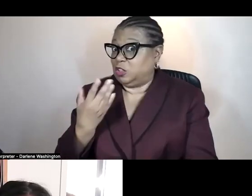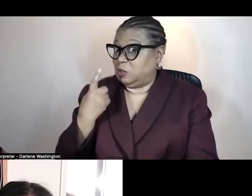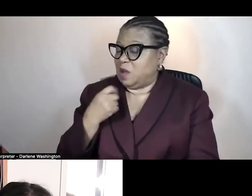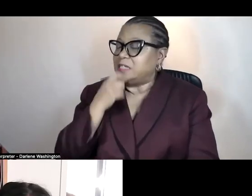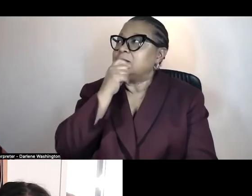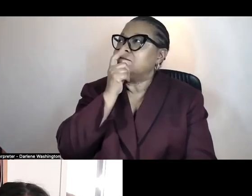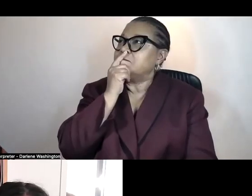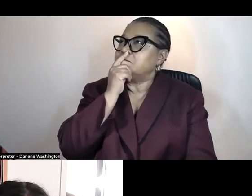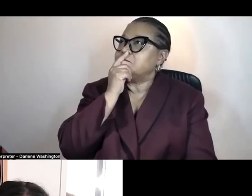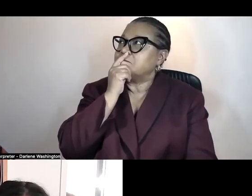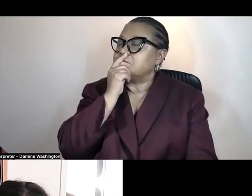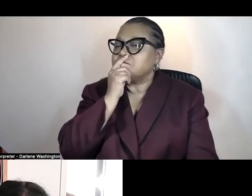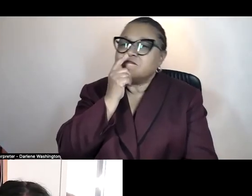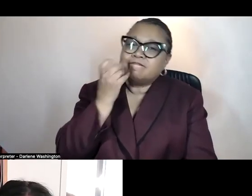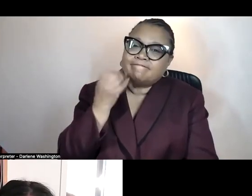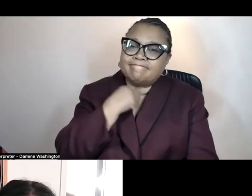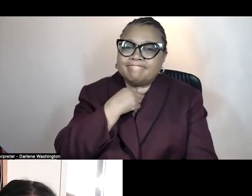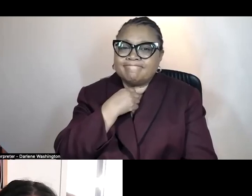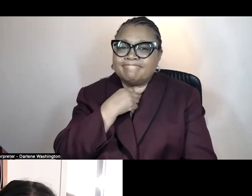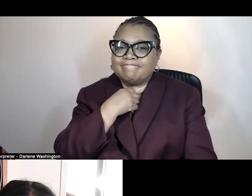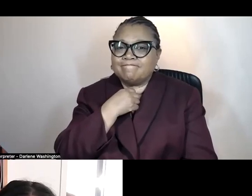question. I